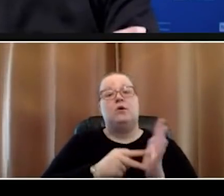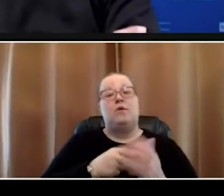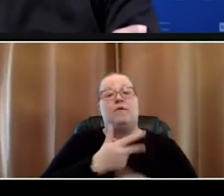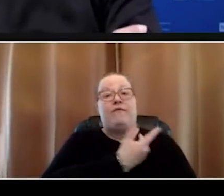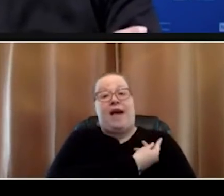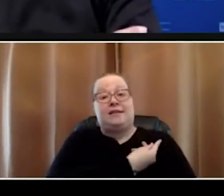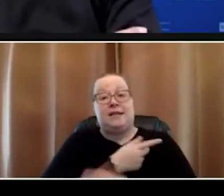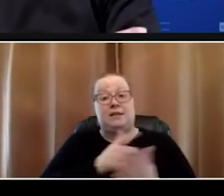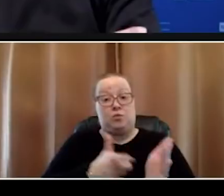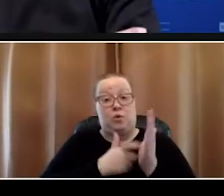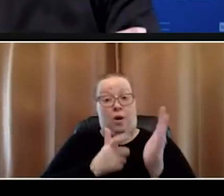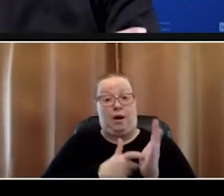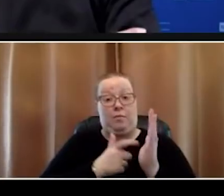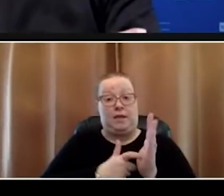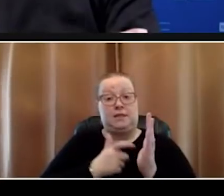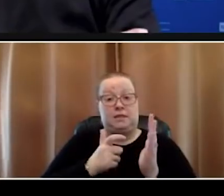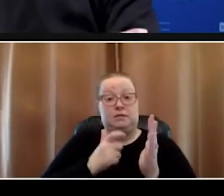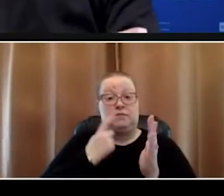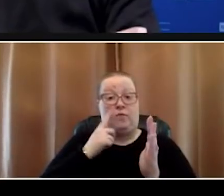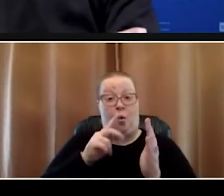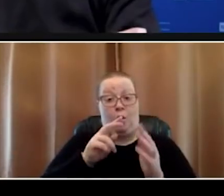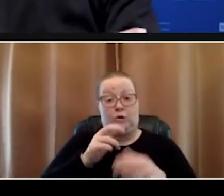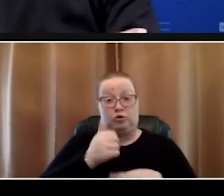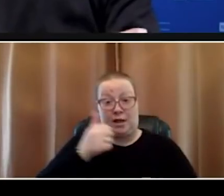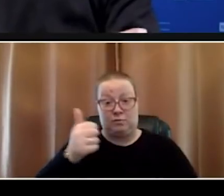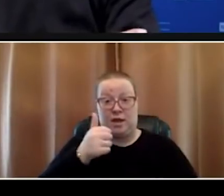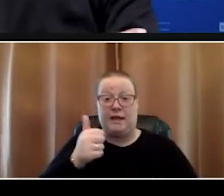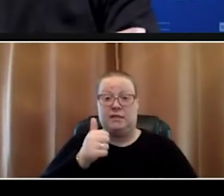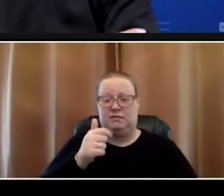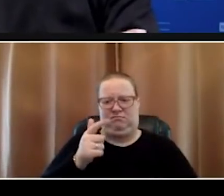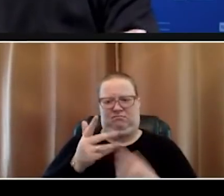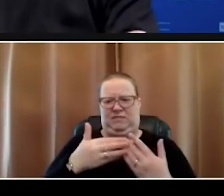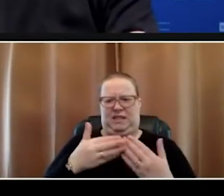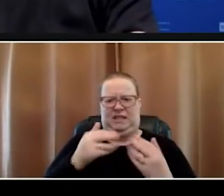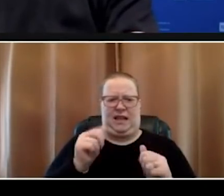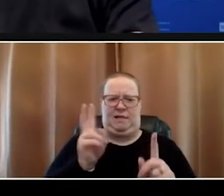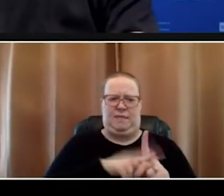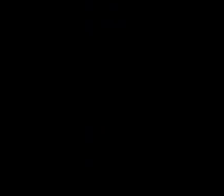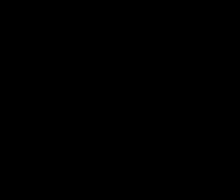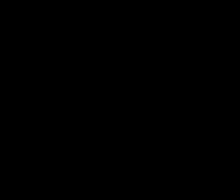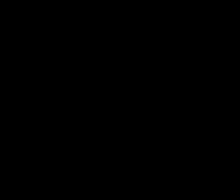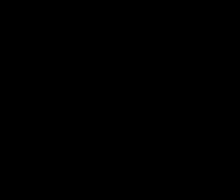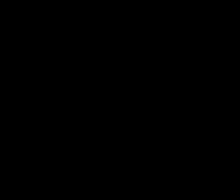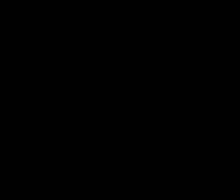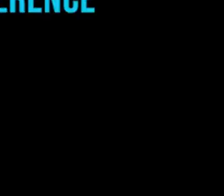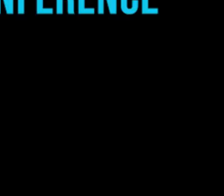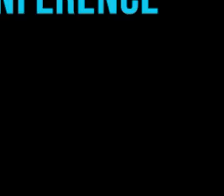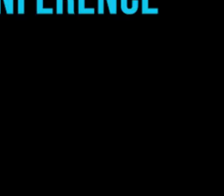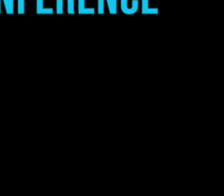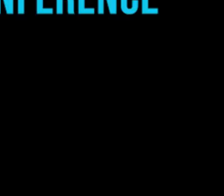requirements on transportation can be easily extrapolated to the theater.